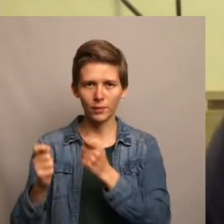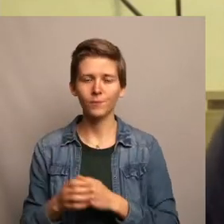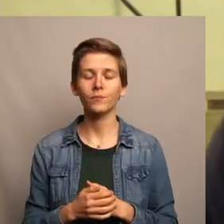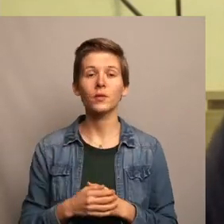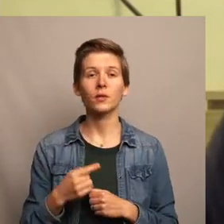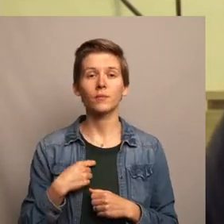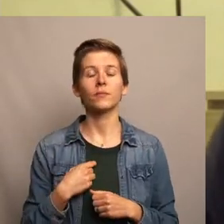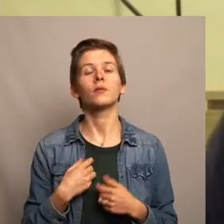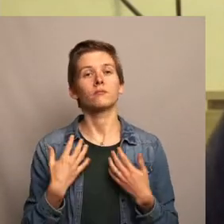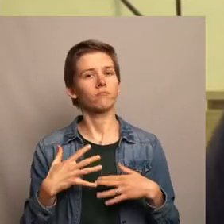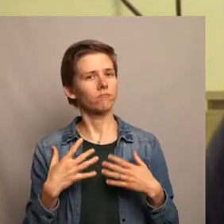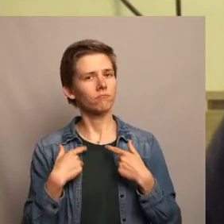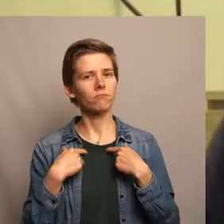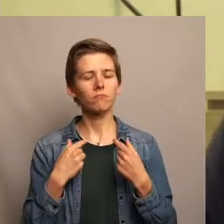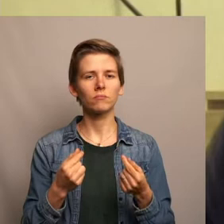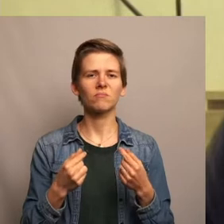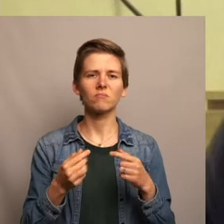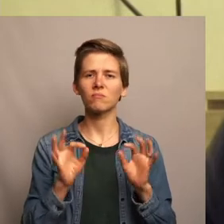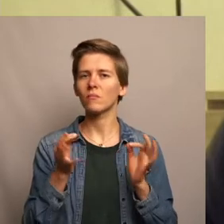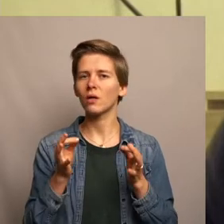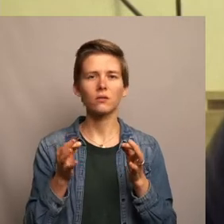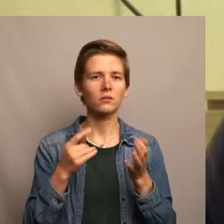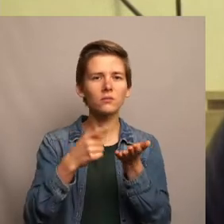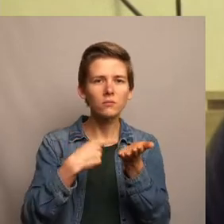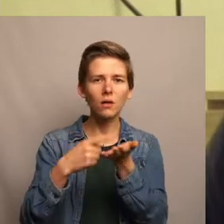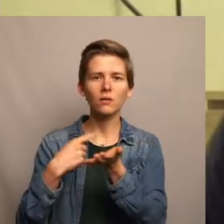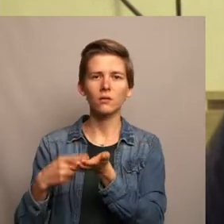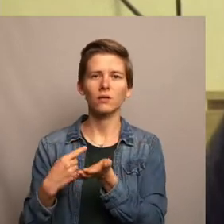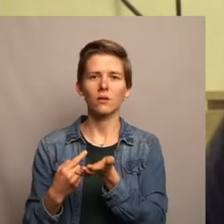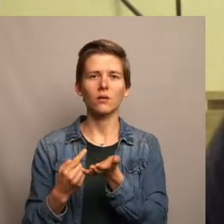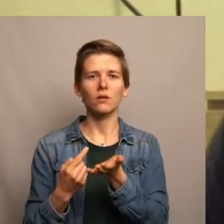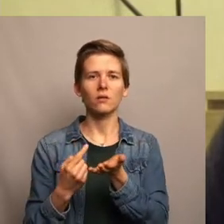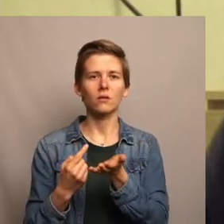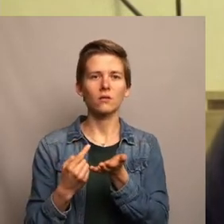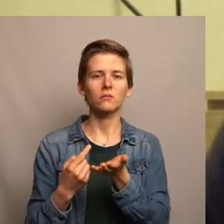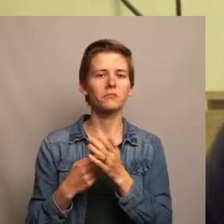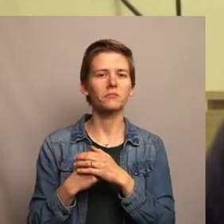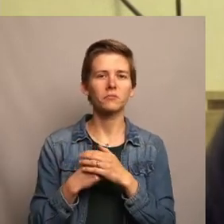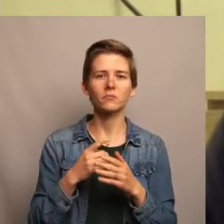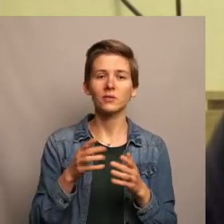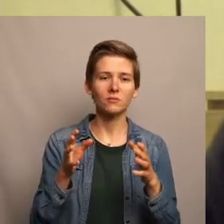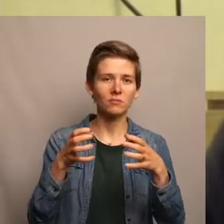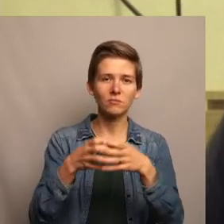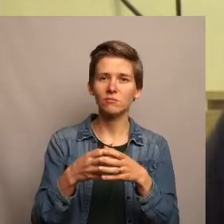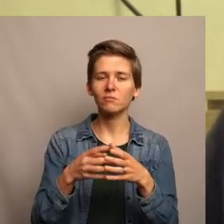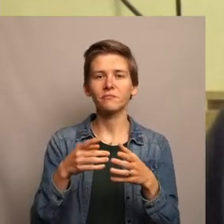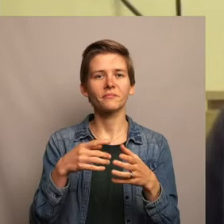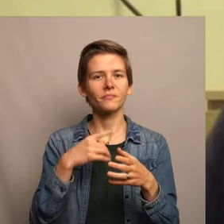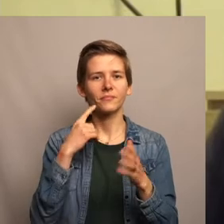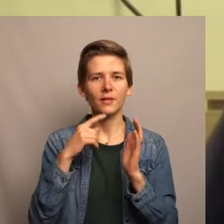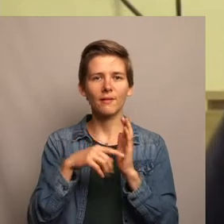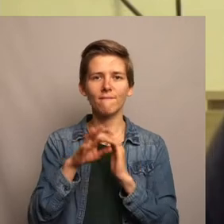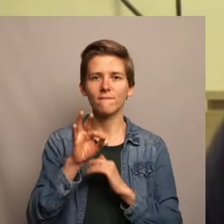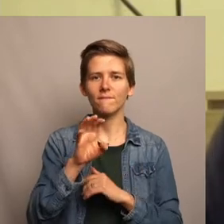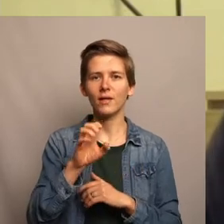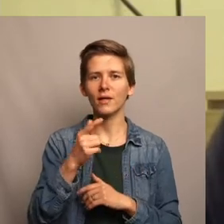in several of the challenges they faced in terms of exclusion and fetishization as a community in spaces such as